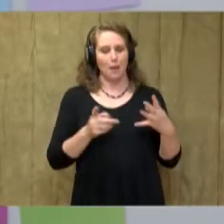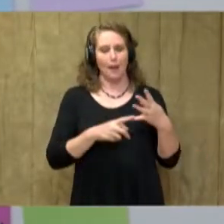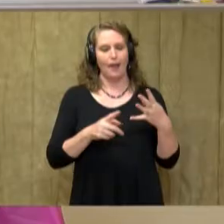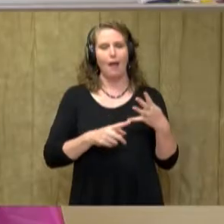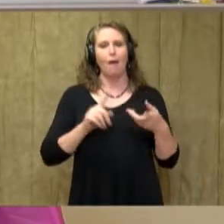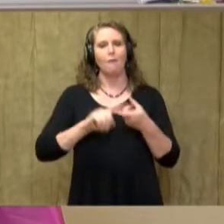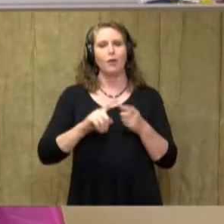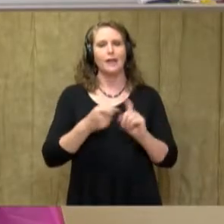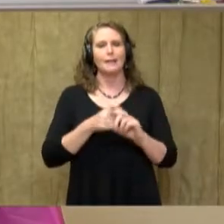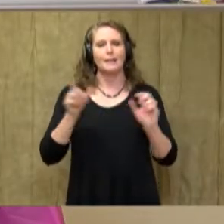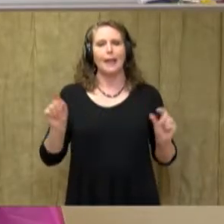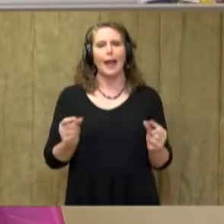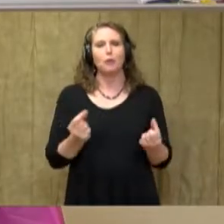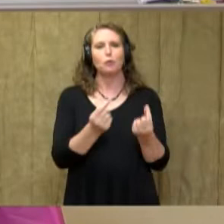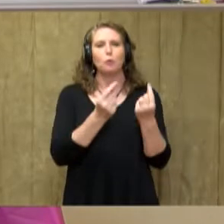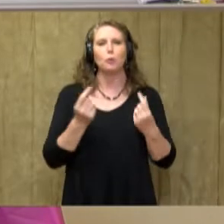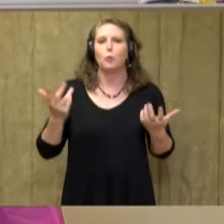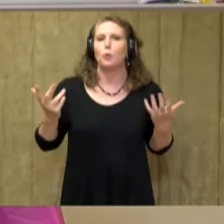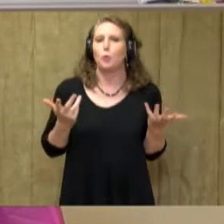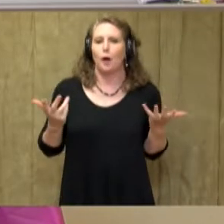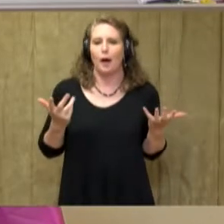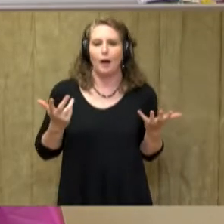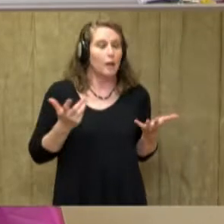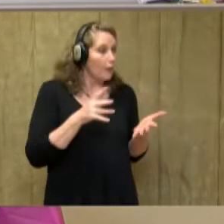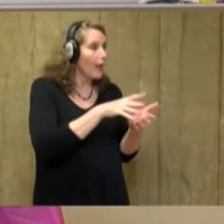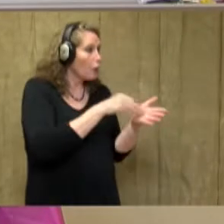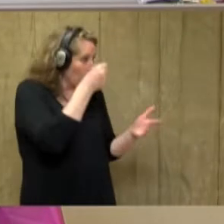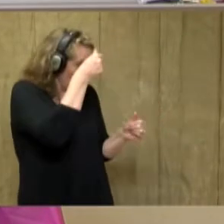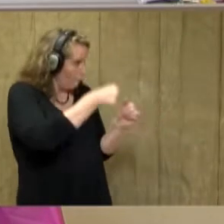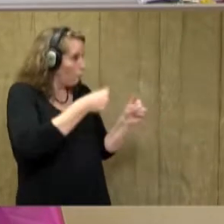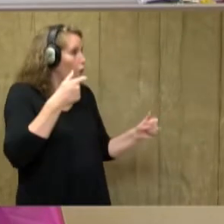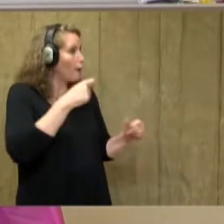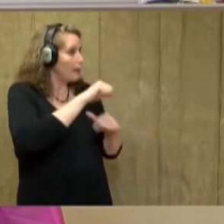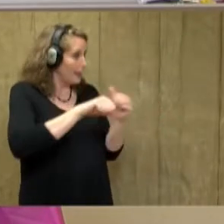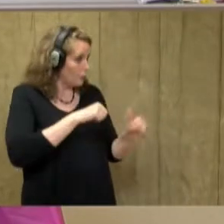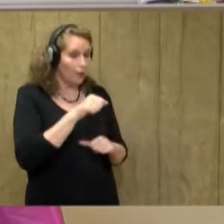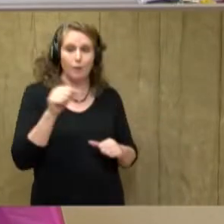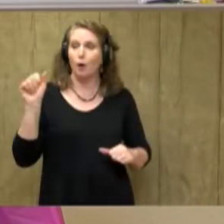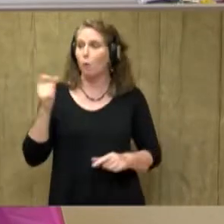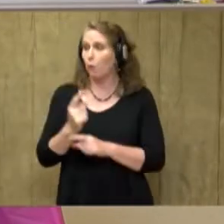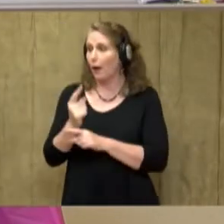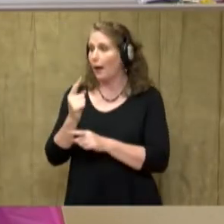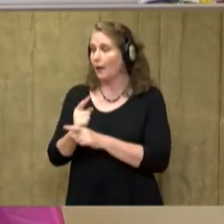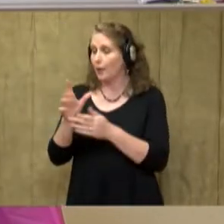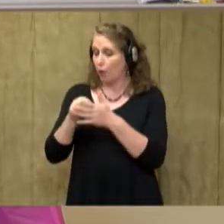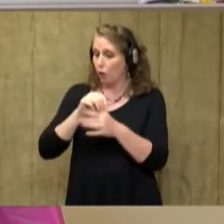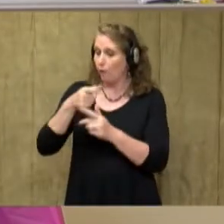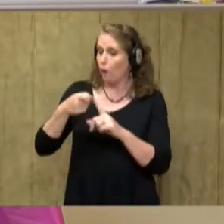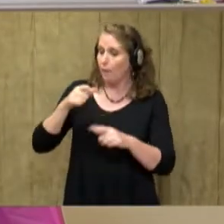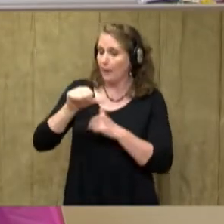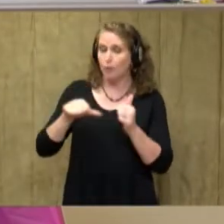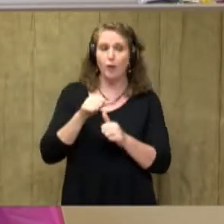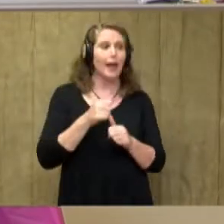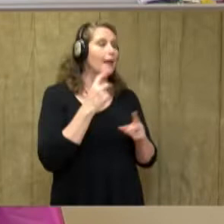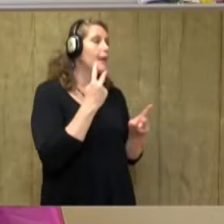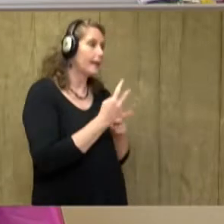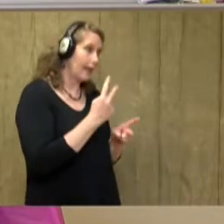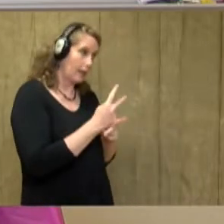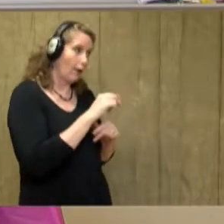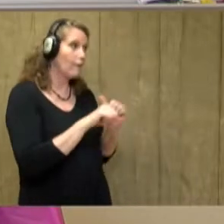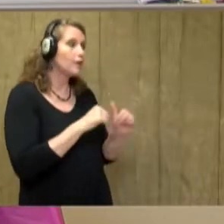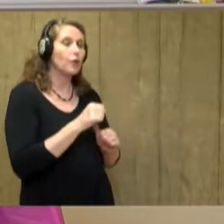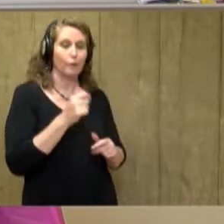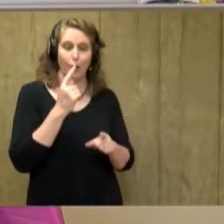do? Friends can learn from each other. Friends do learn from each other, that's right. And they take care of each other.